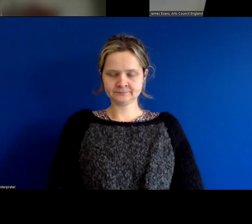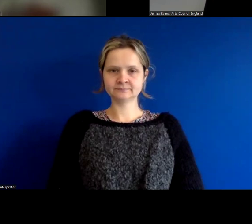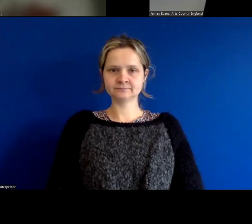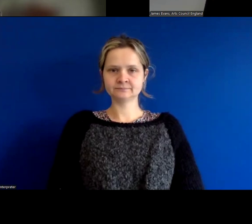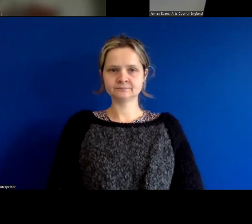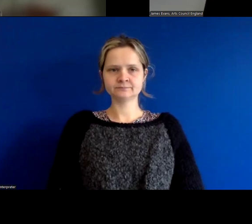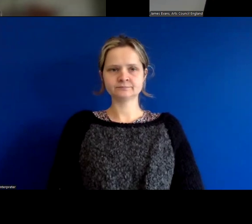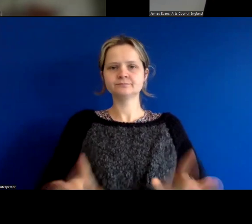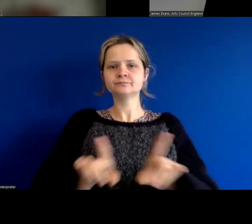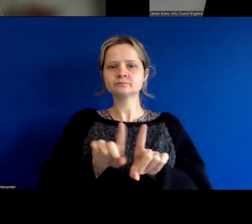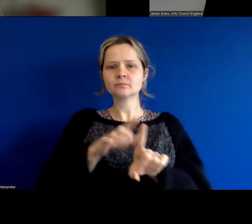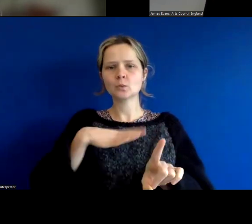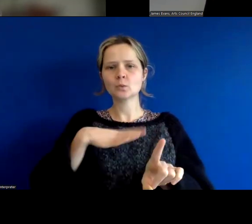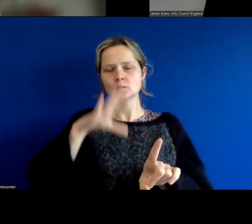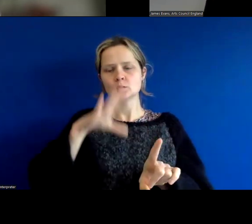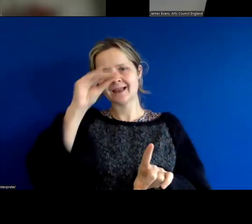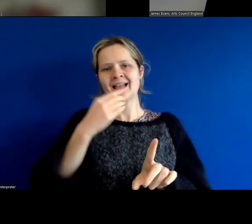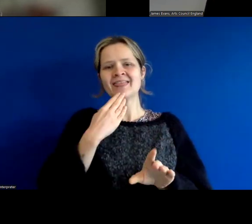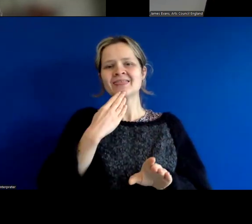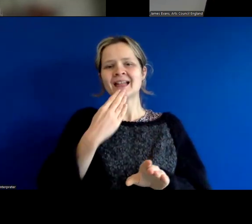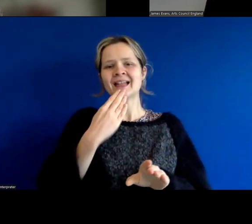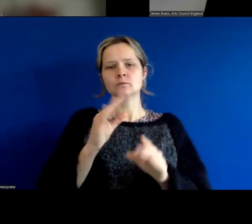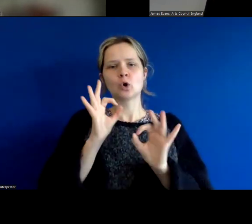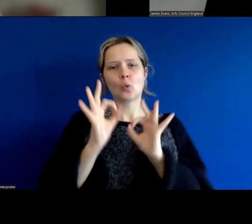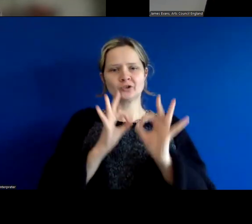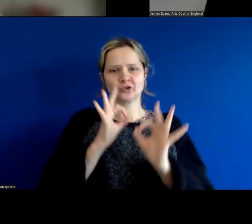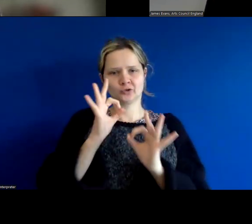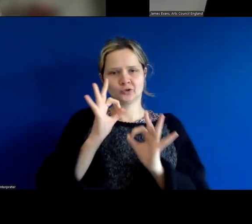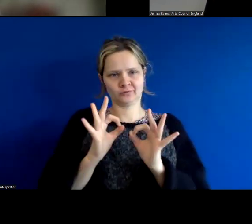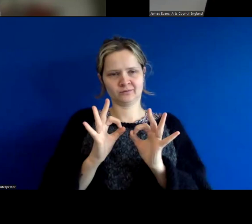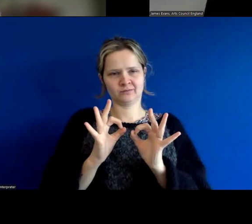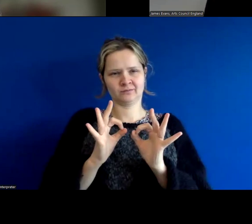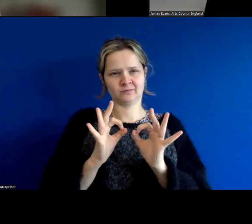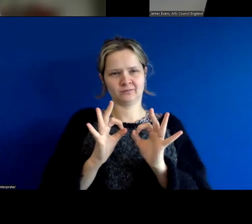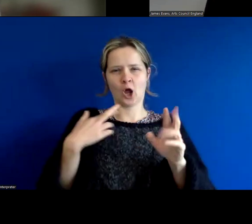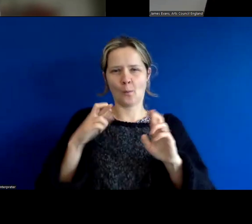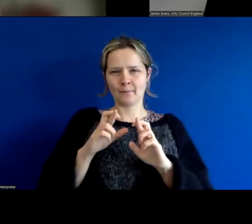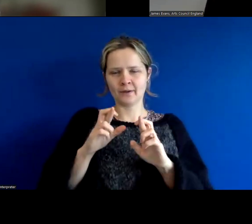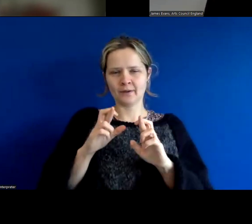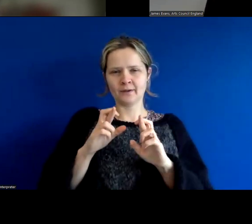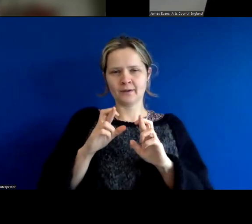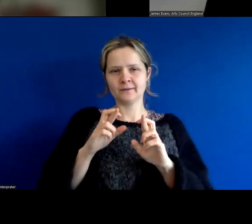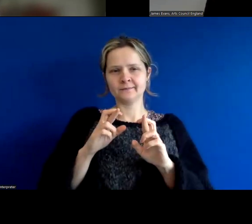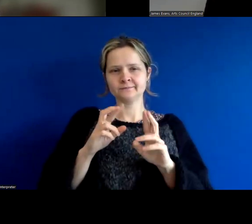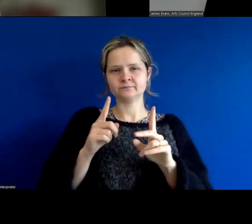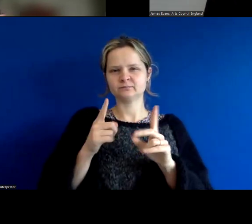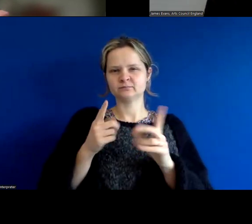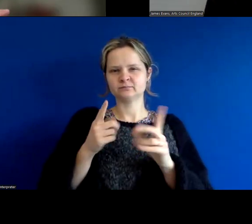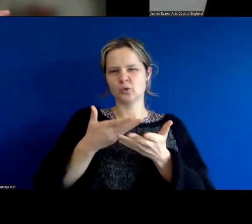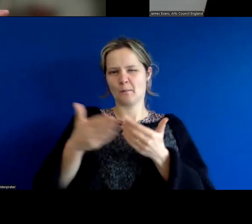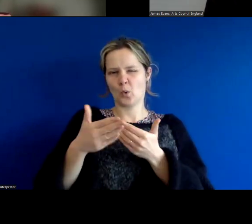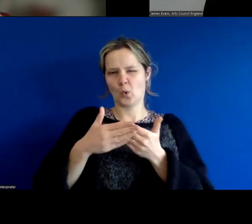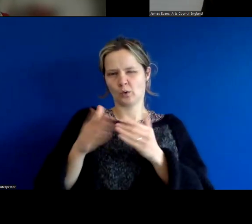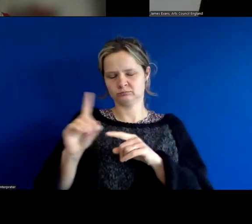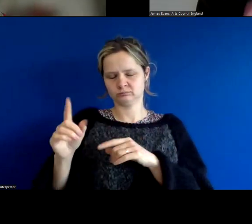Just wanted to say thank you for the questions you put in the chat. And I hope that you, and we can talk more about this in the breakout sessions. I hope you